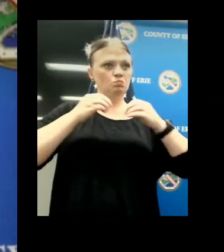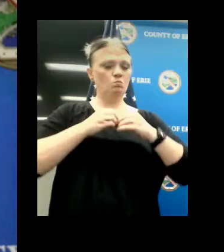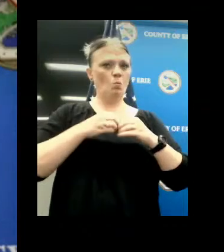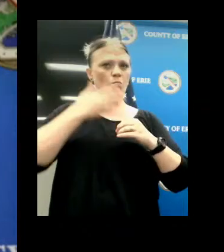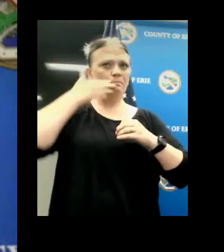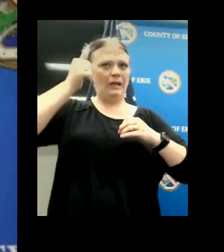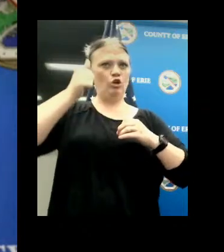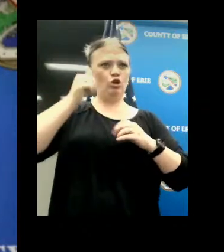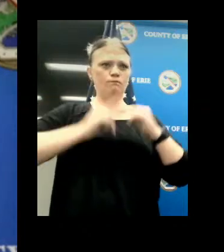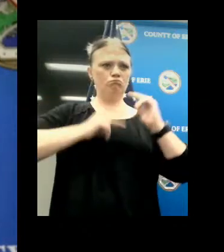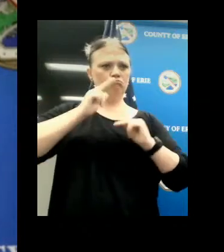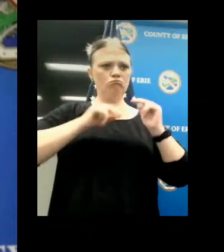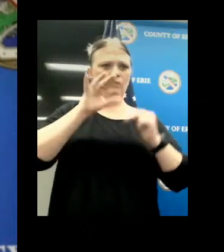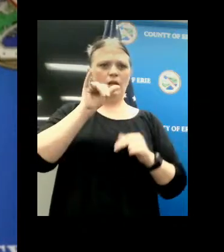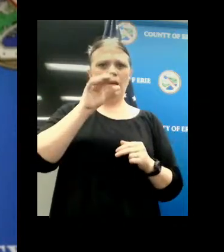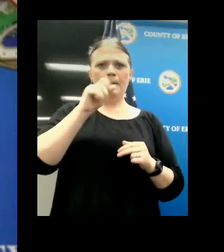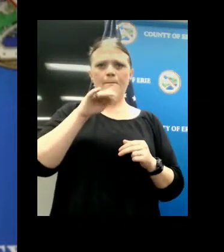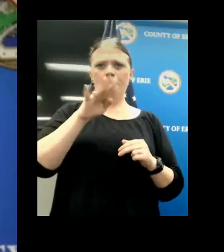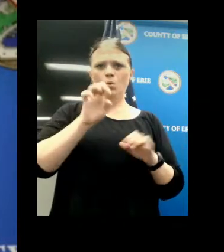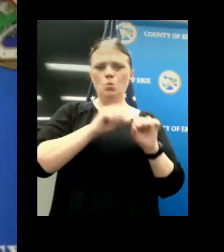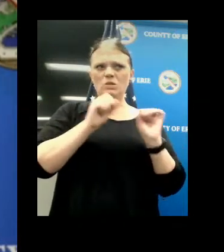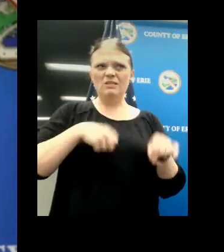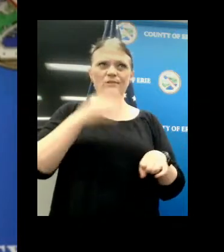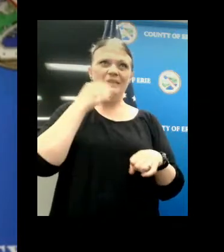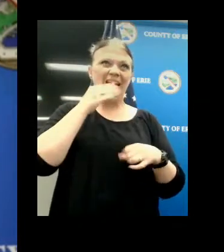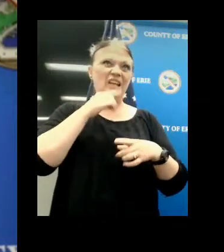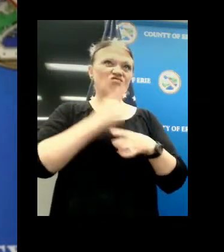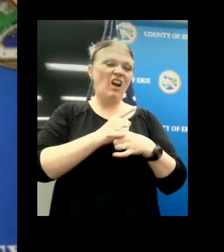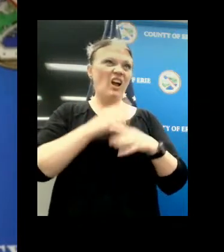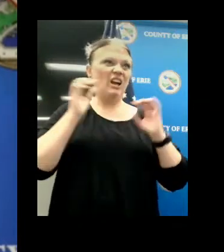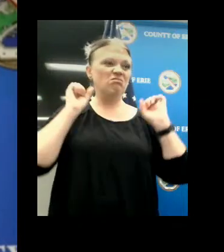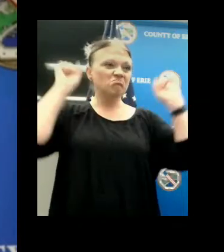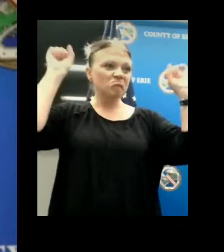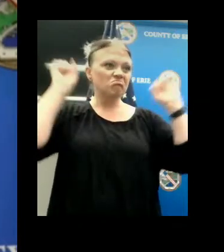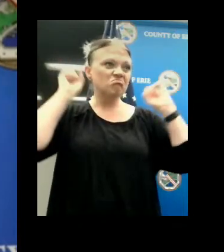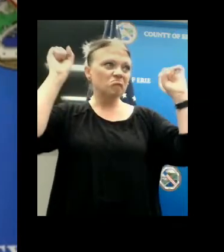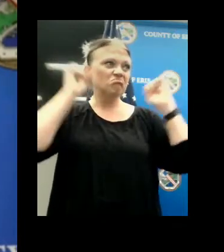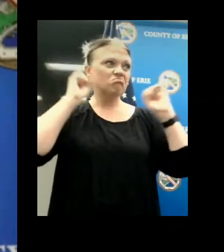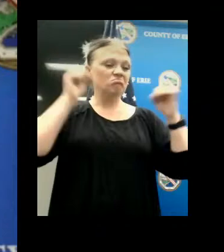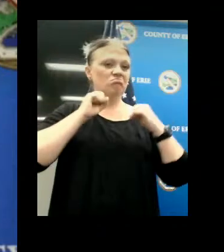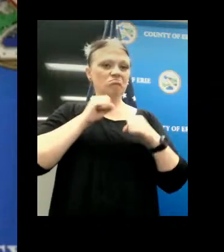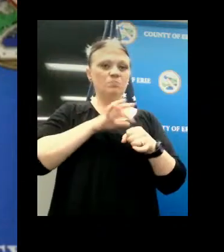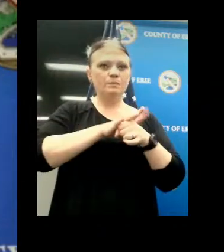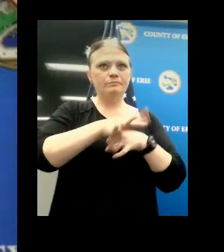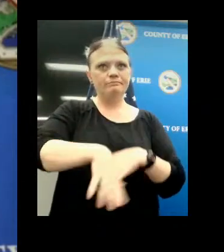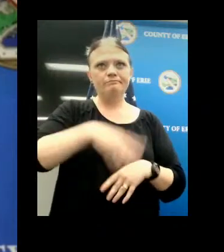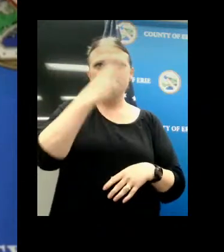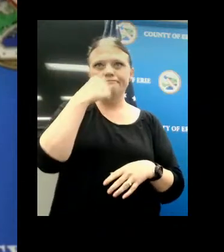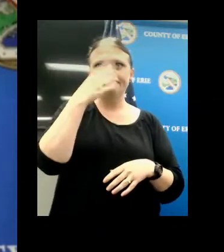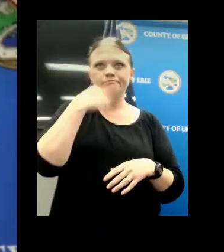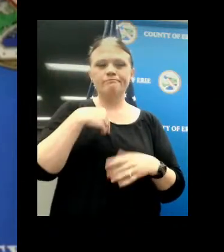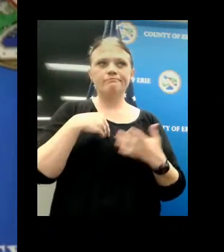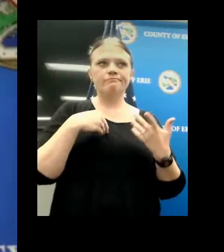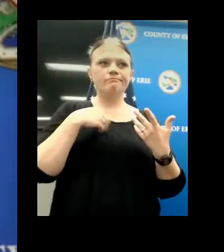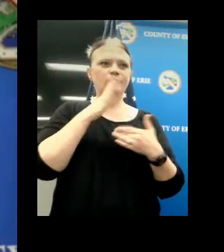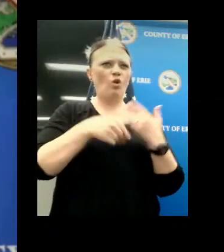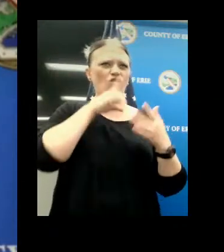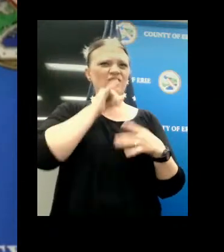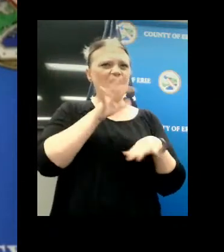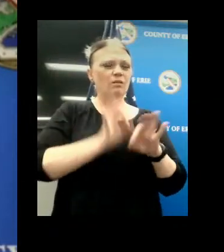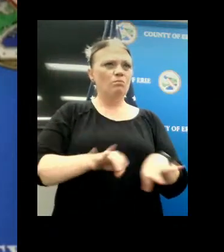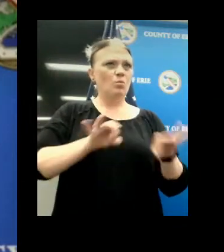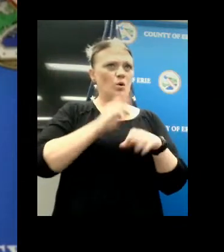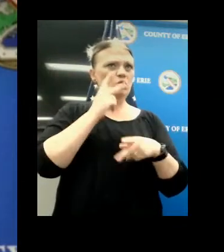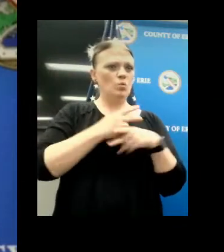robust immune system. So, eating right, getting some exercises, getting plenty of sleep, those are all really